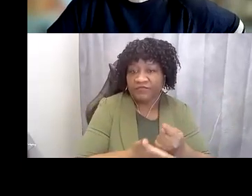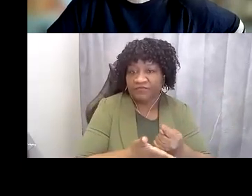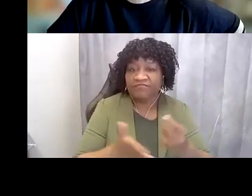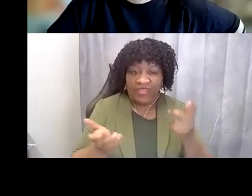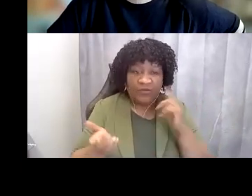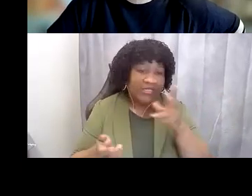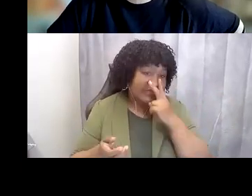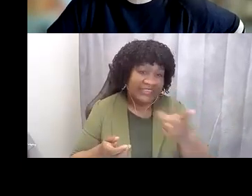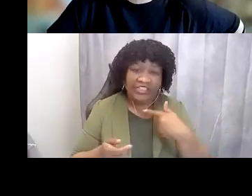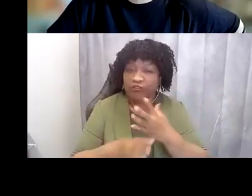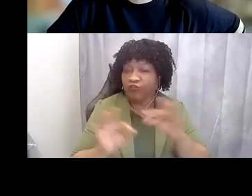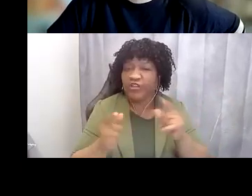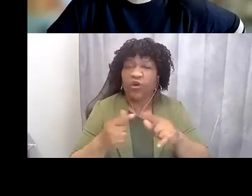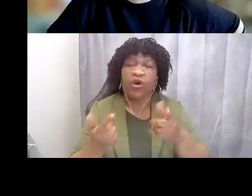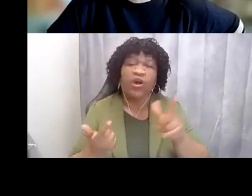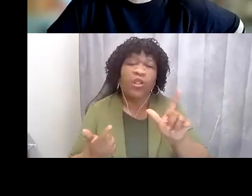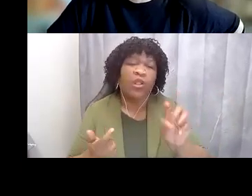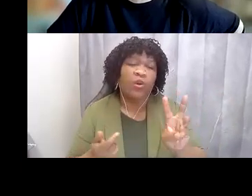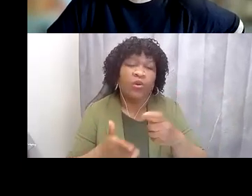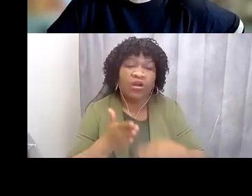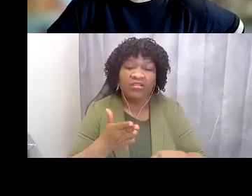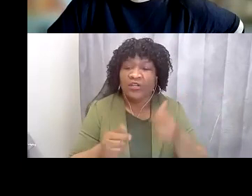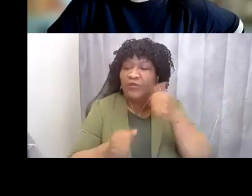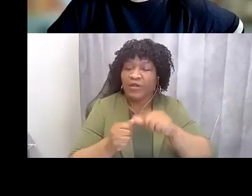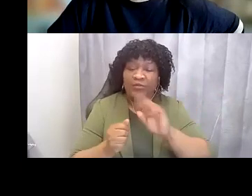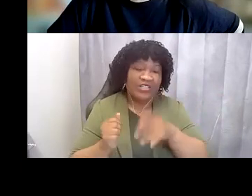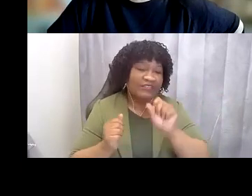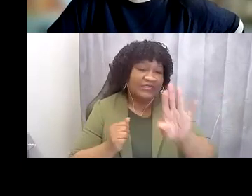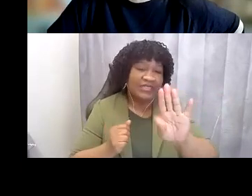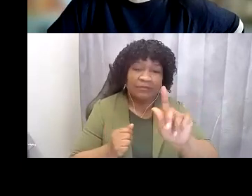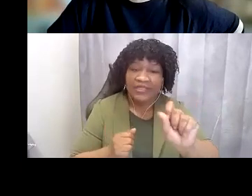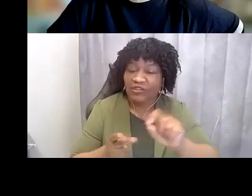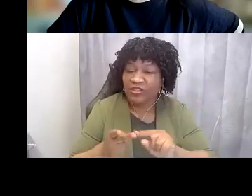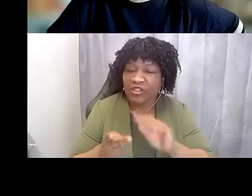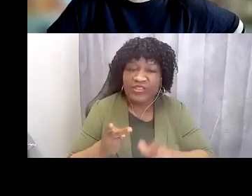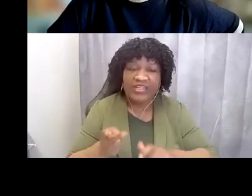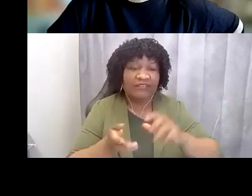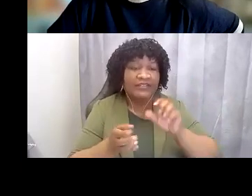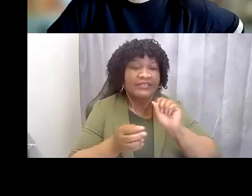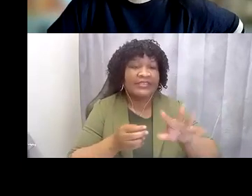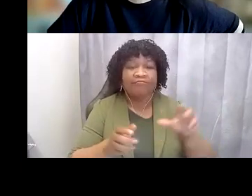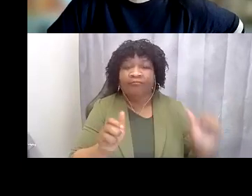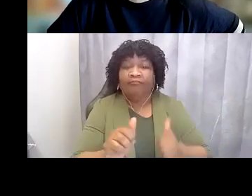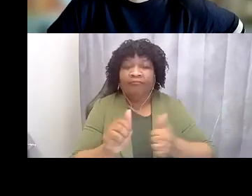we can see you for your low cost. And again, we never send bills or collections, and our doctors and healthcare providers are great.